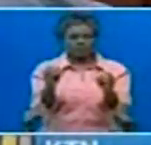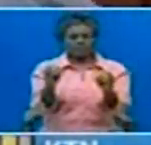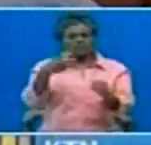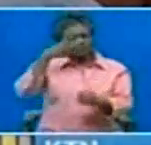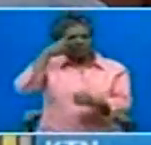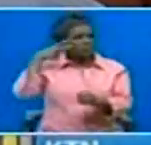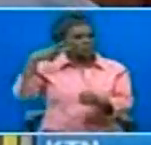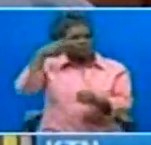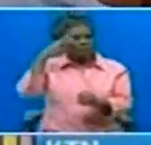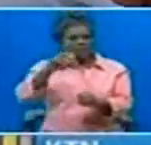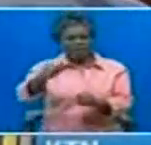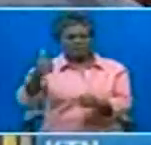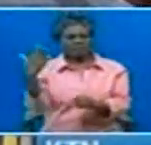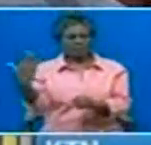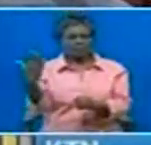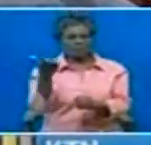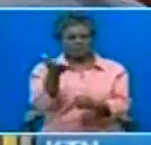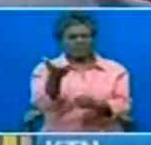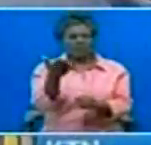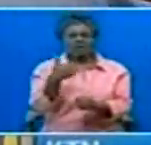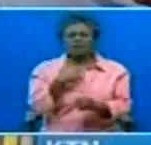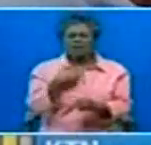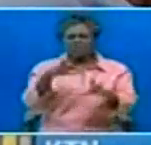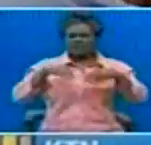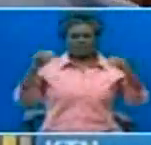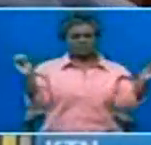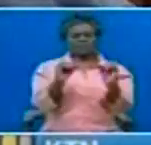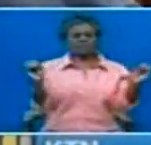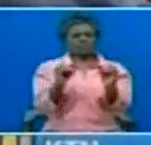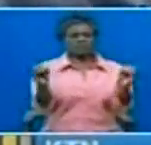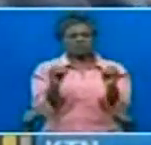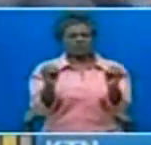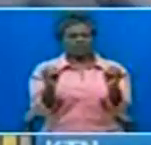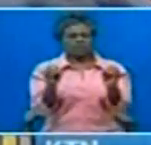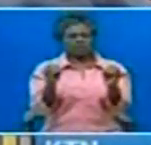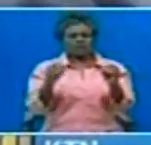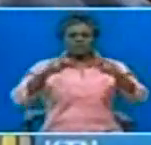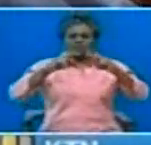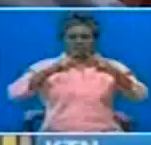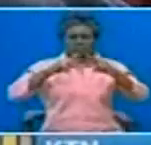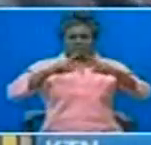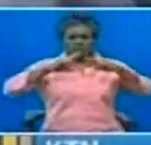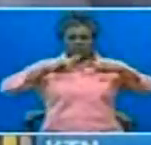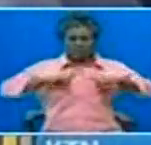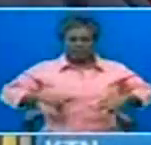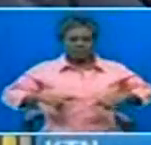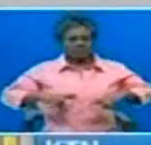terrorism na mambo ya treason. Up what I know as the Kubaliwe, detain, arrest, even